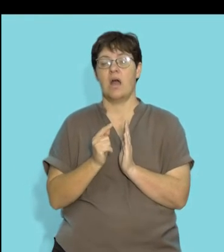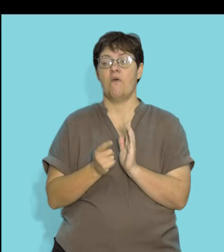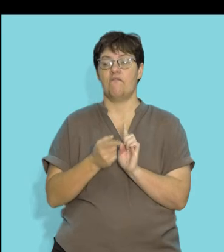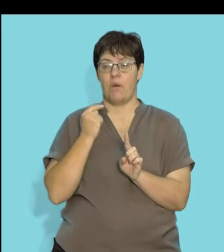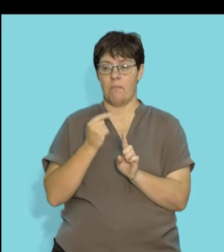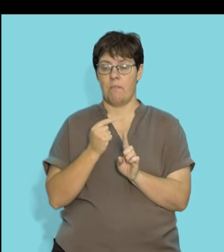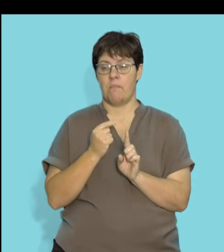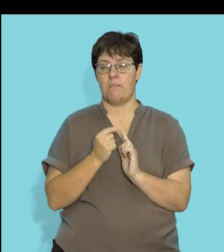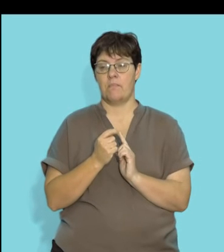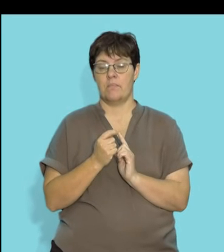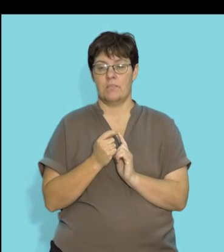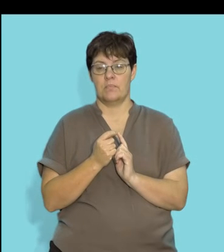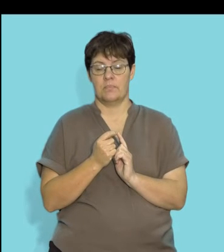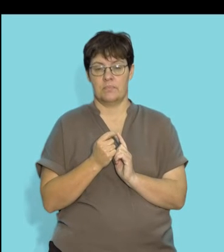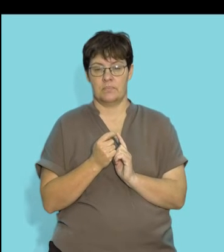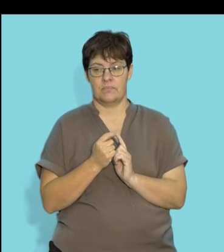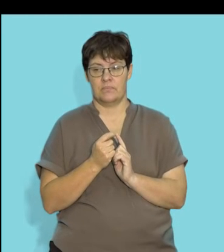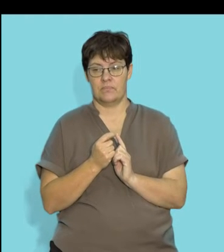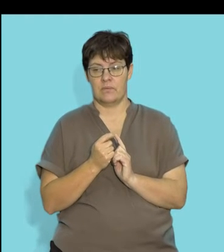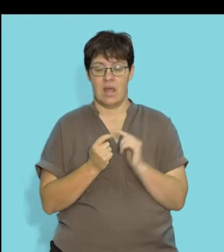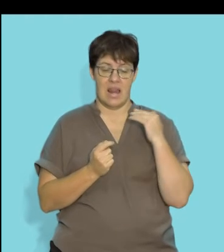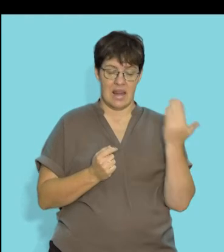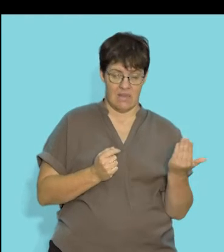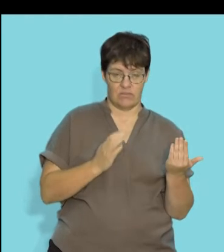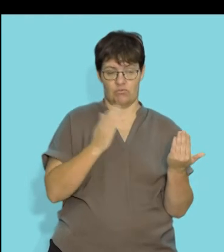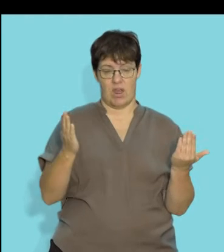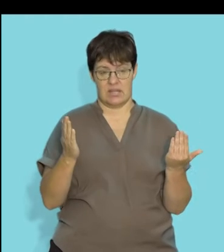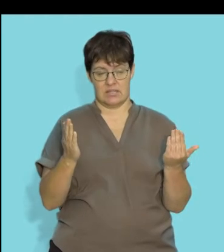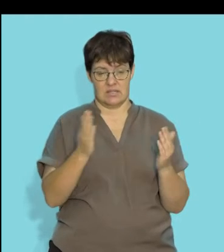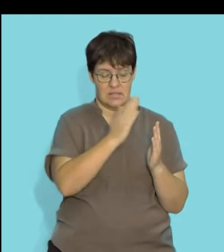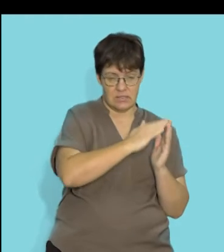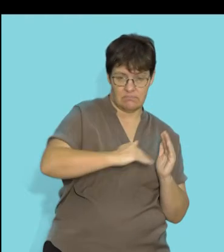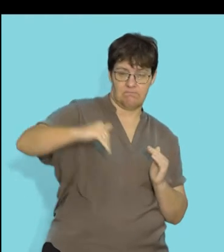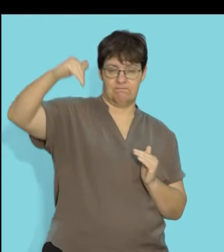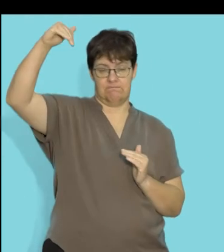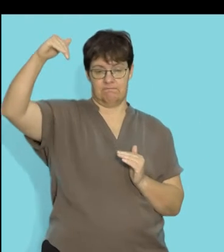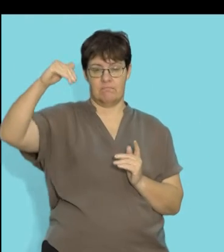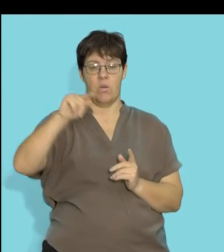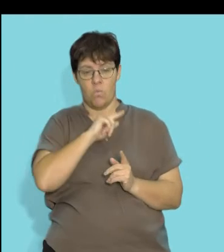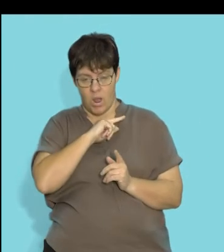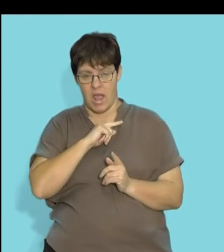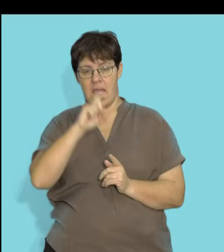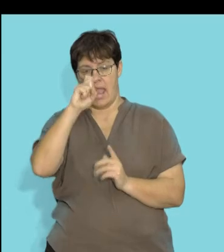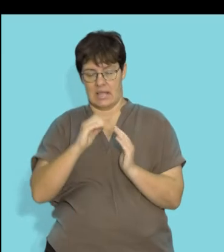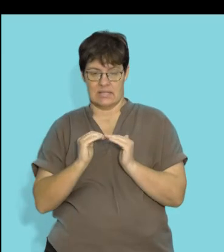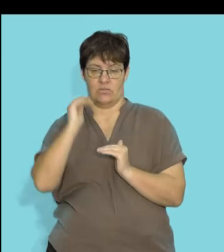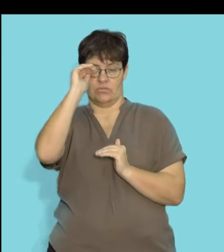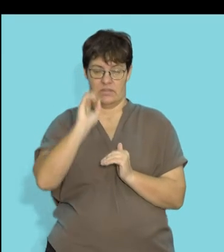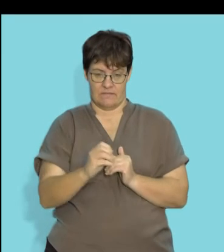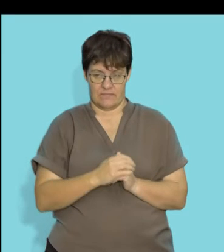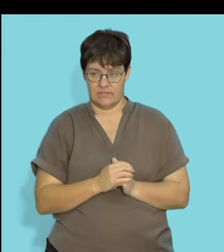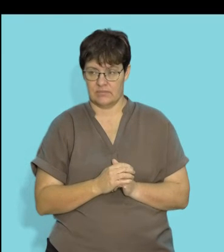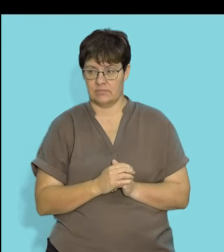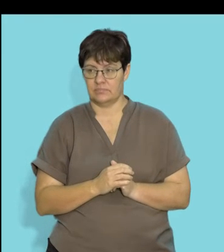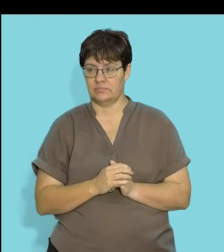that the graph moves upwards from left to right as the x value